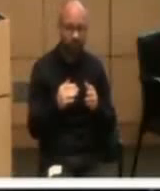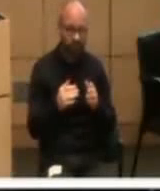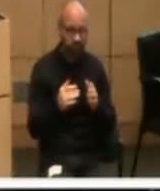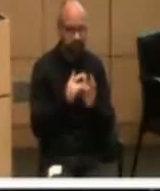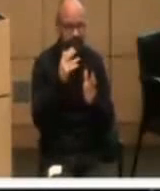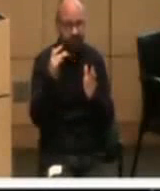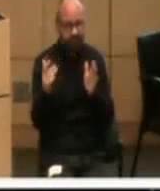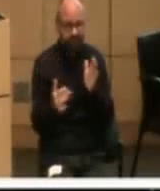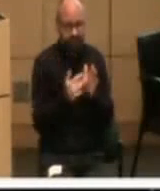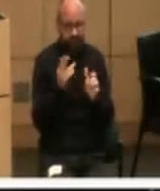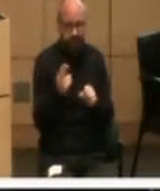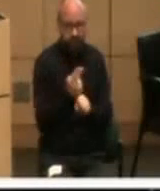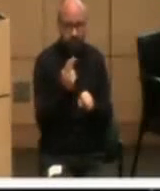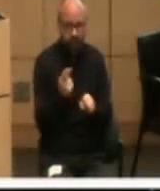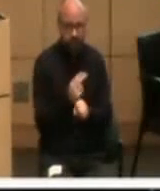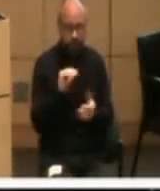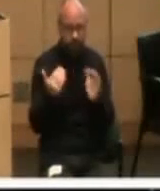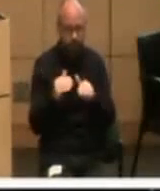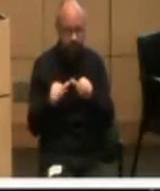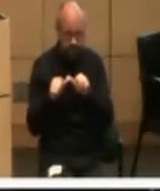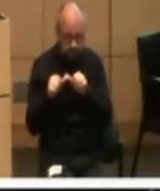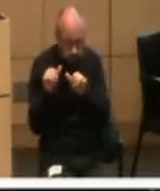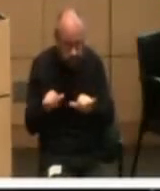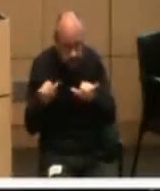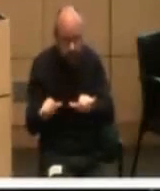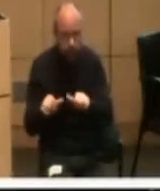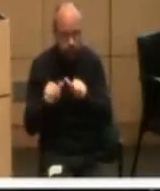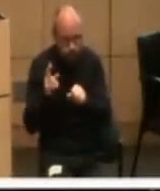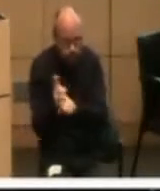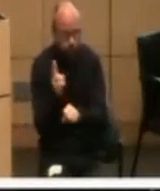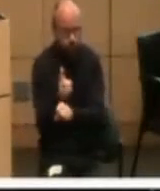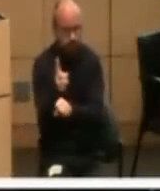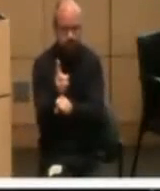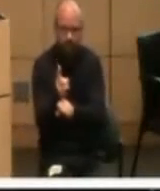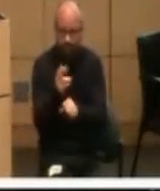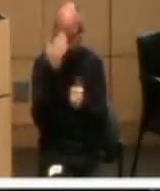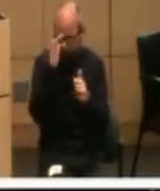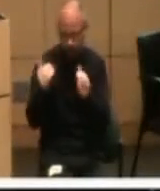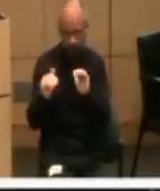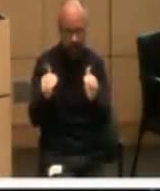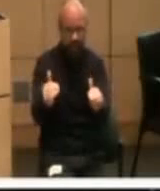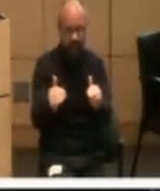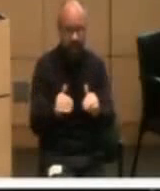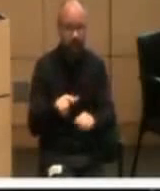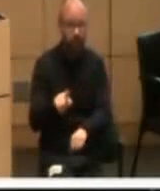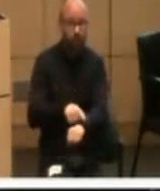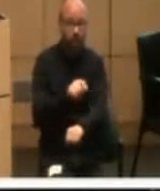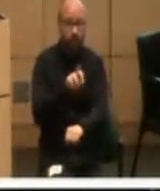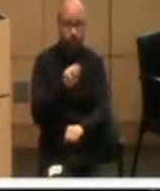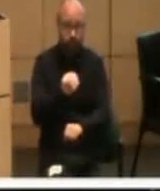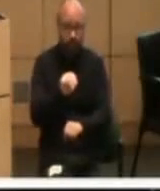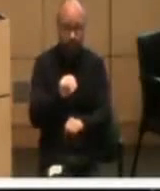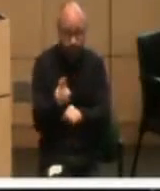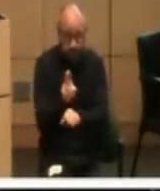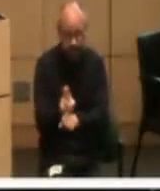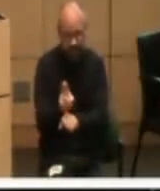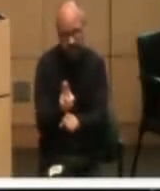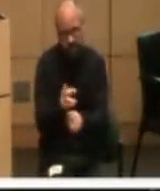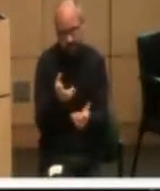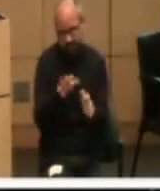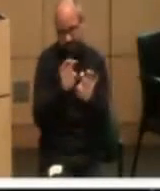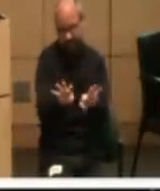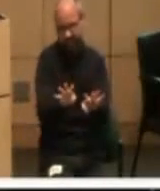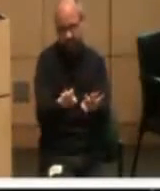We don't know about intermittent usage, and even with long-term usage, do we know? Again, it's right now, it's all, part of